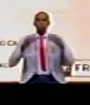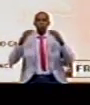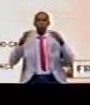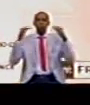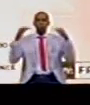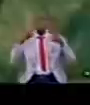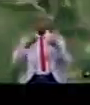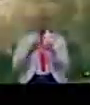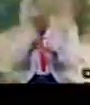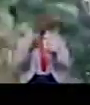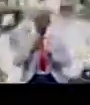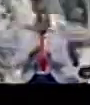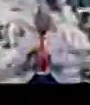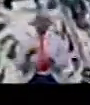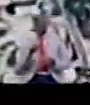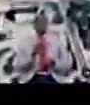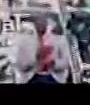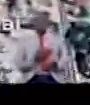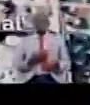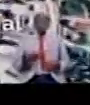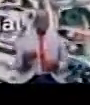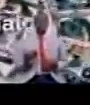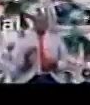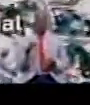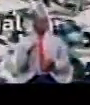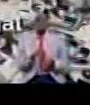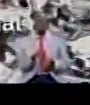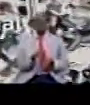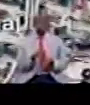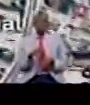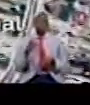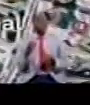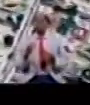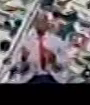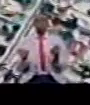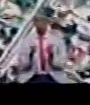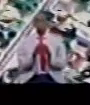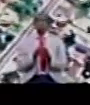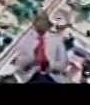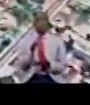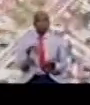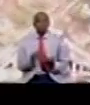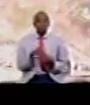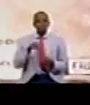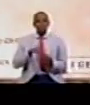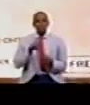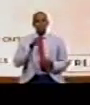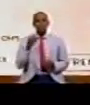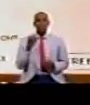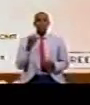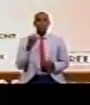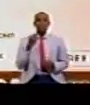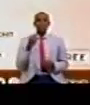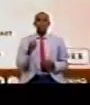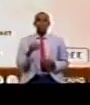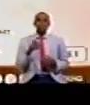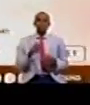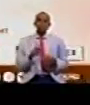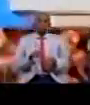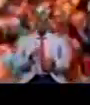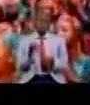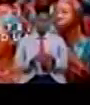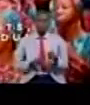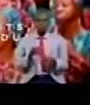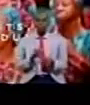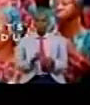how they have some intricacies and their idiosyncrasies and all of those demeanors that they